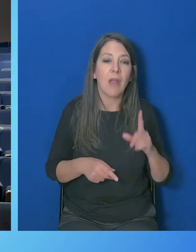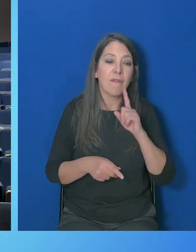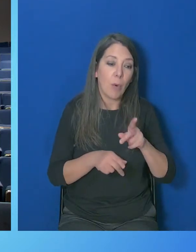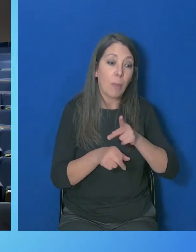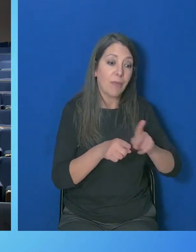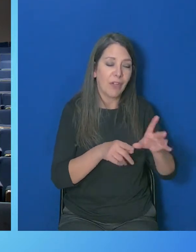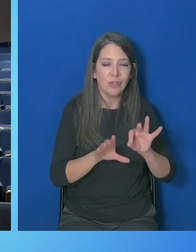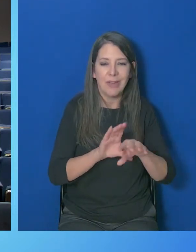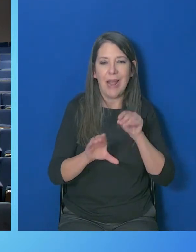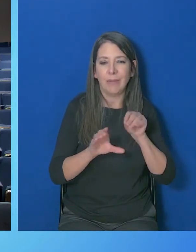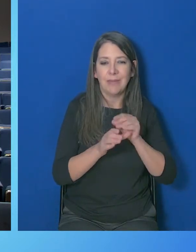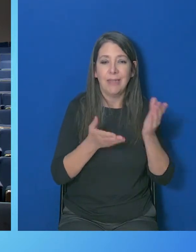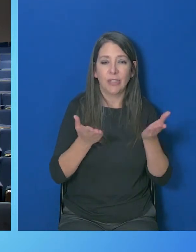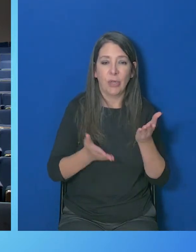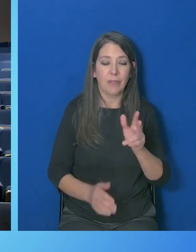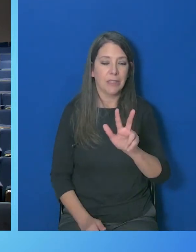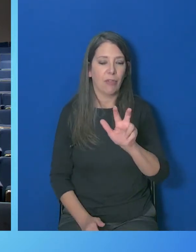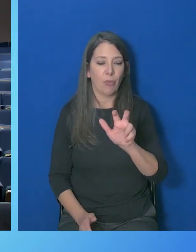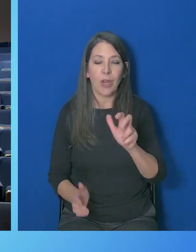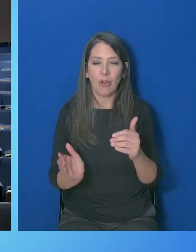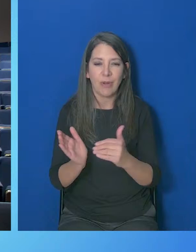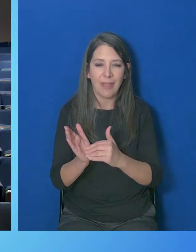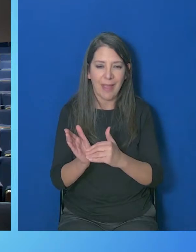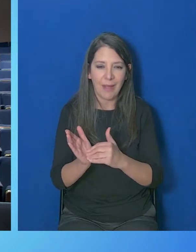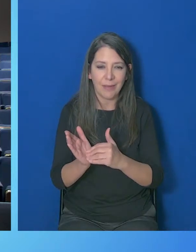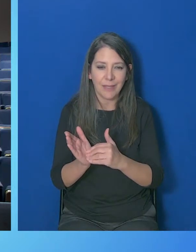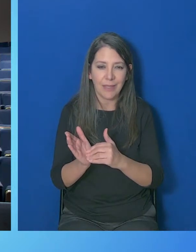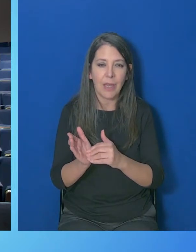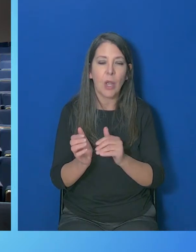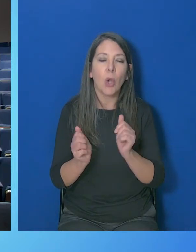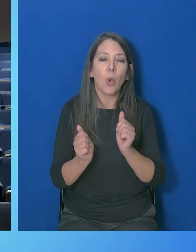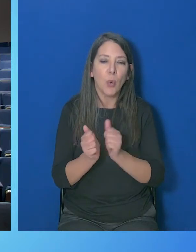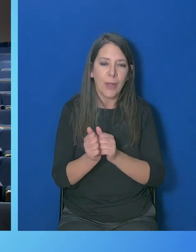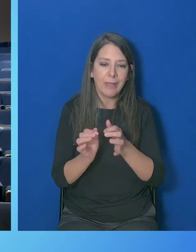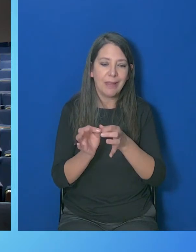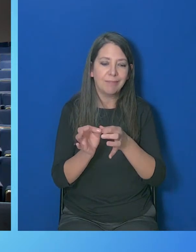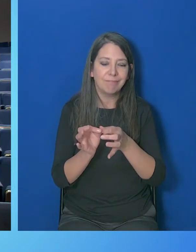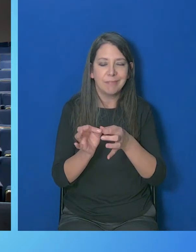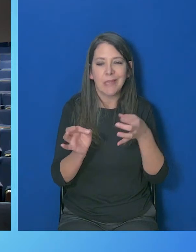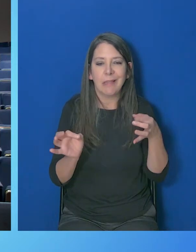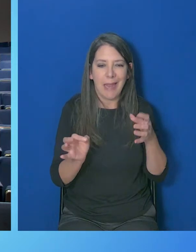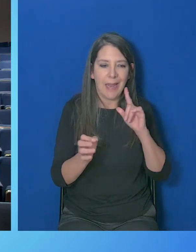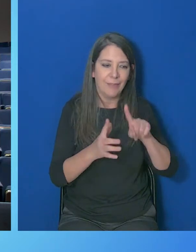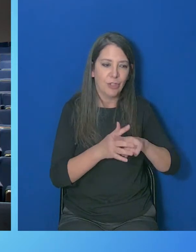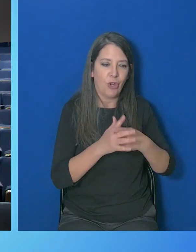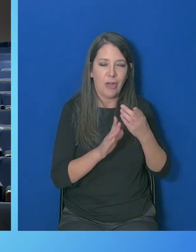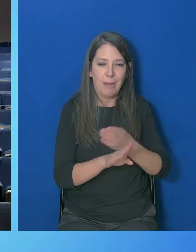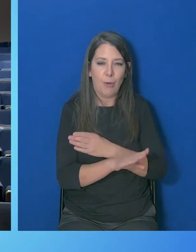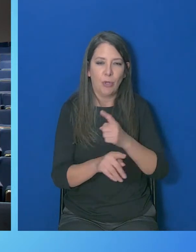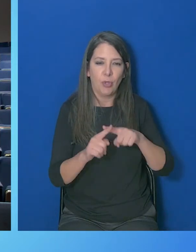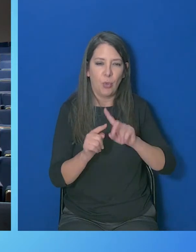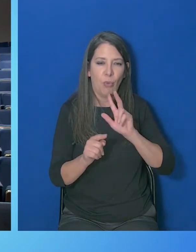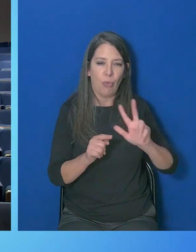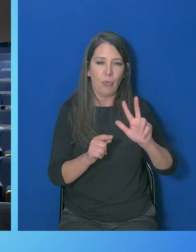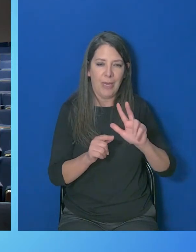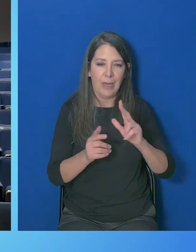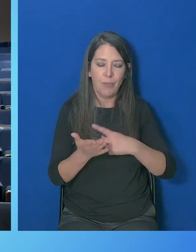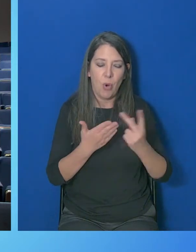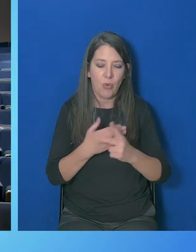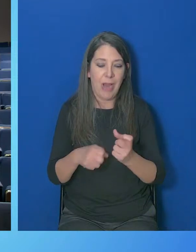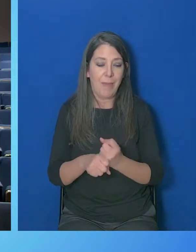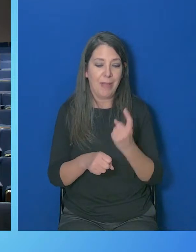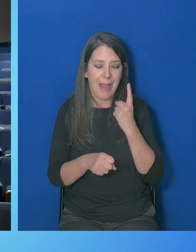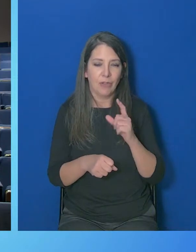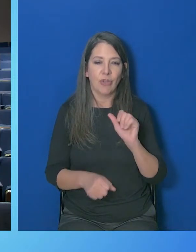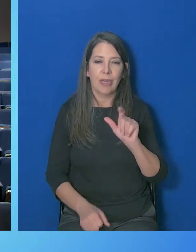outside services of $300,000 with the delay of starting the Birth to 3 programs last year with Desert Voices and